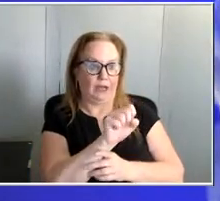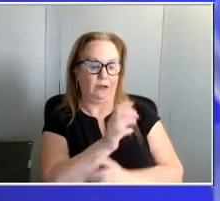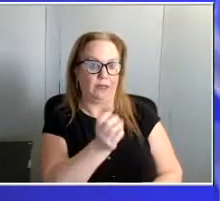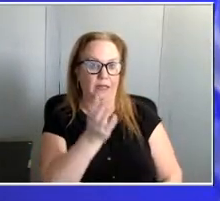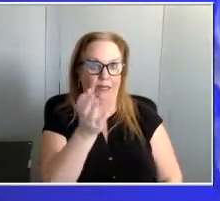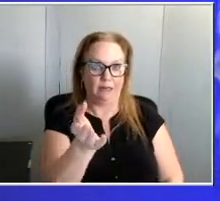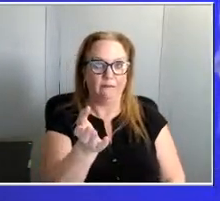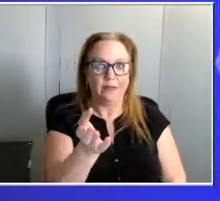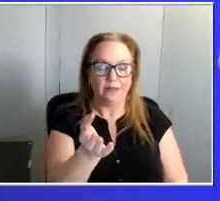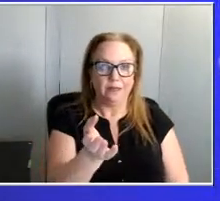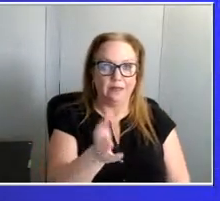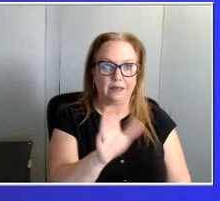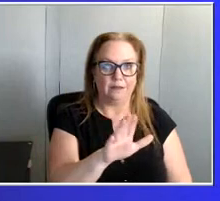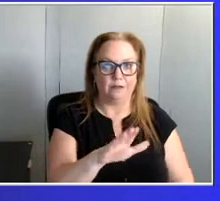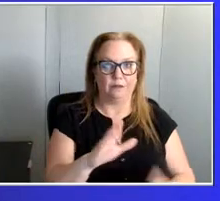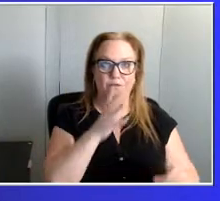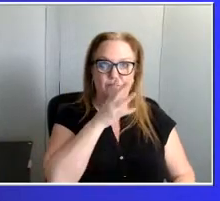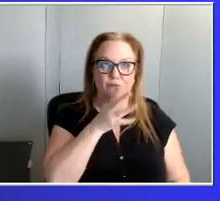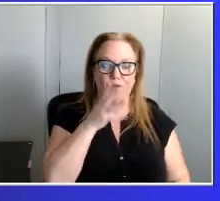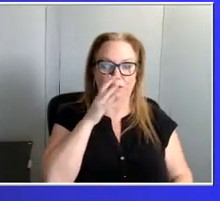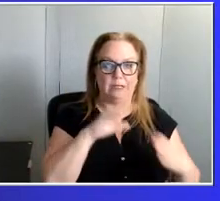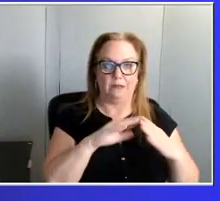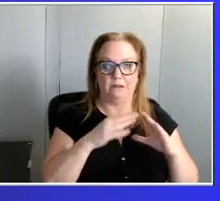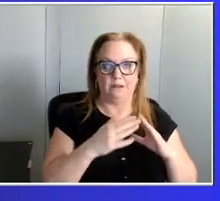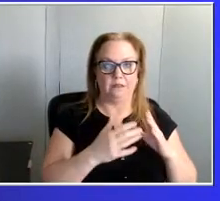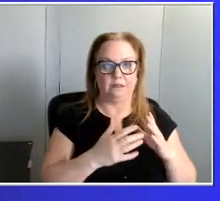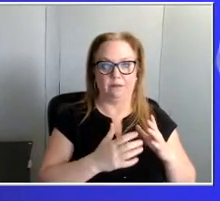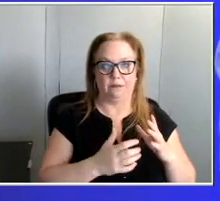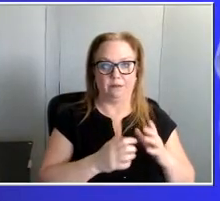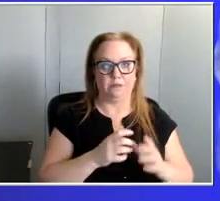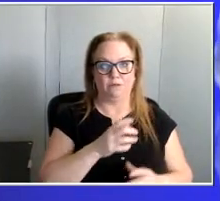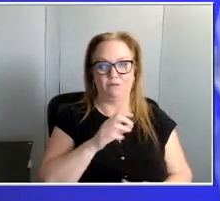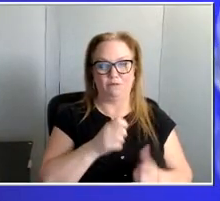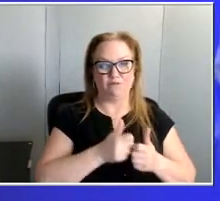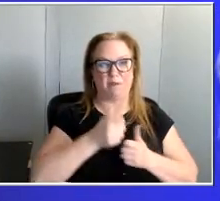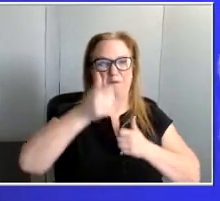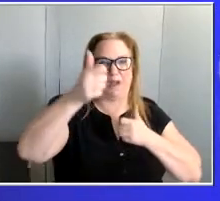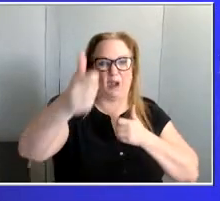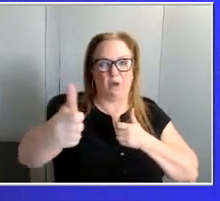and some of the most remote places. Some of these